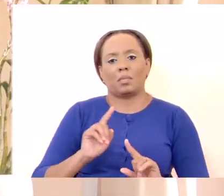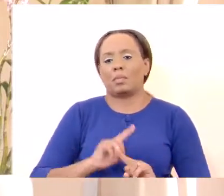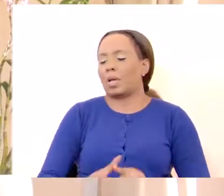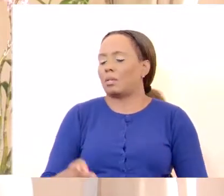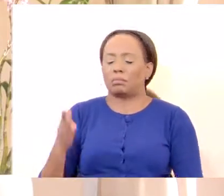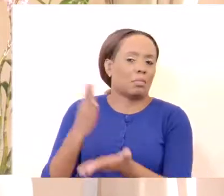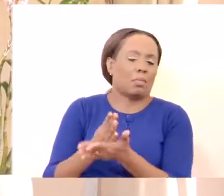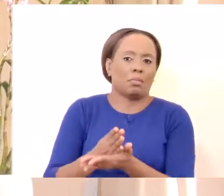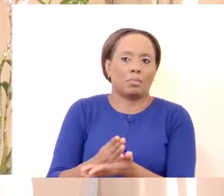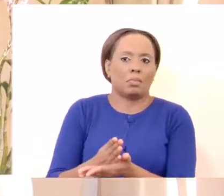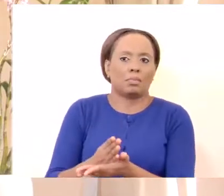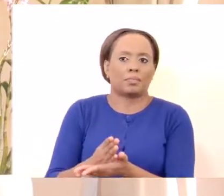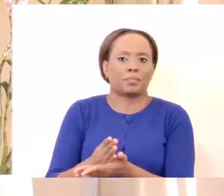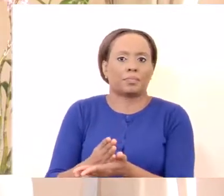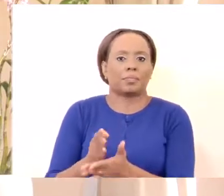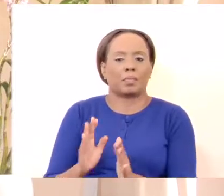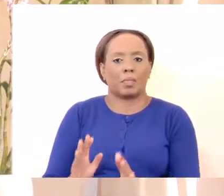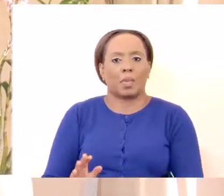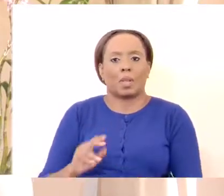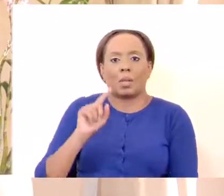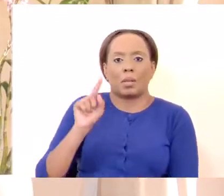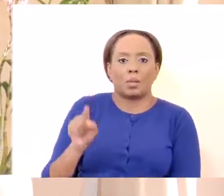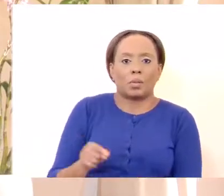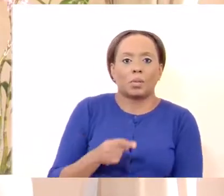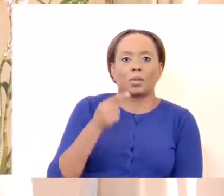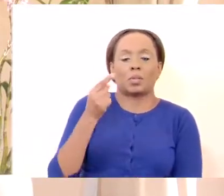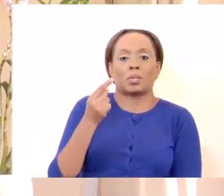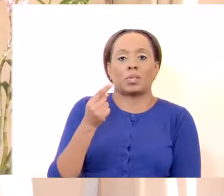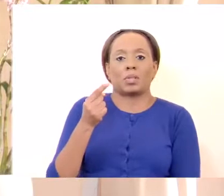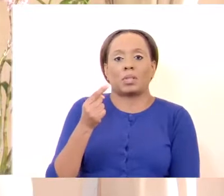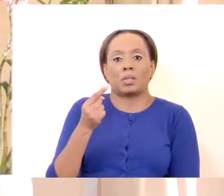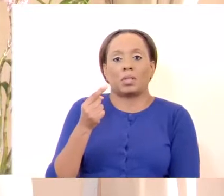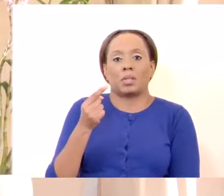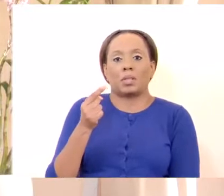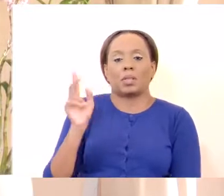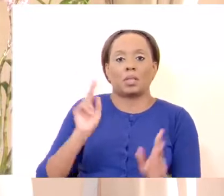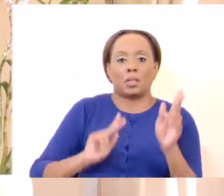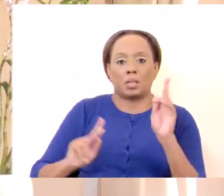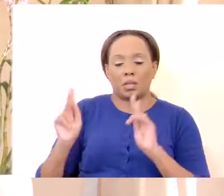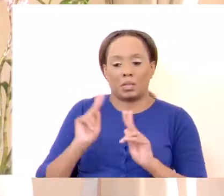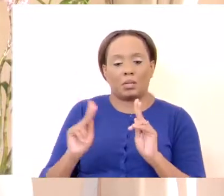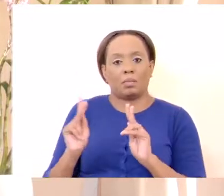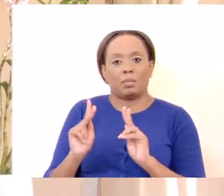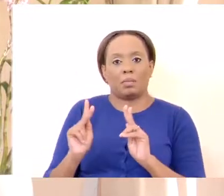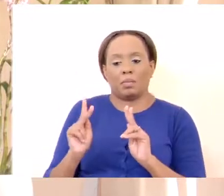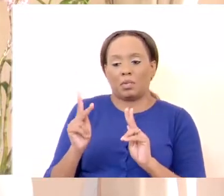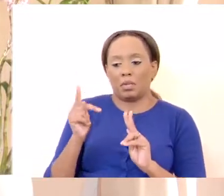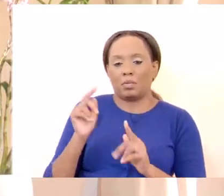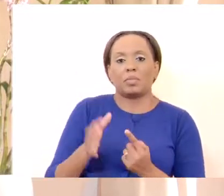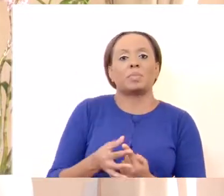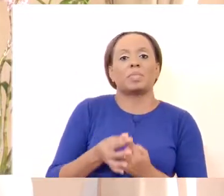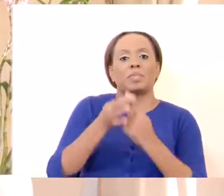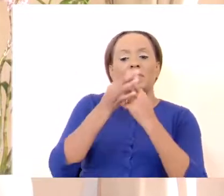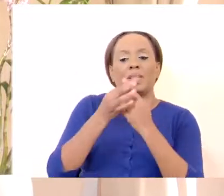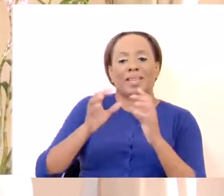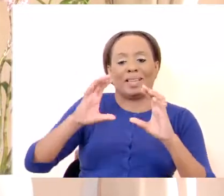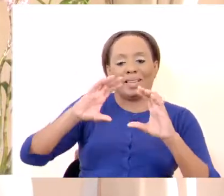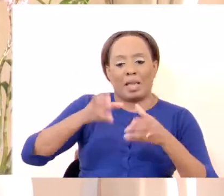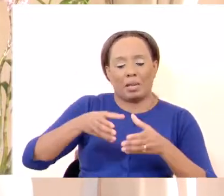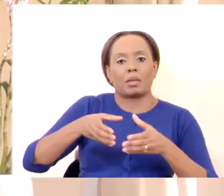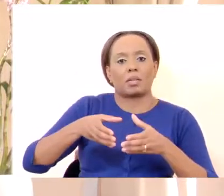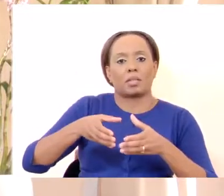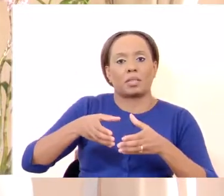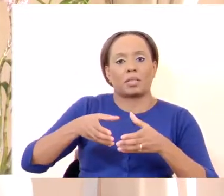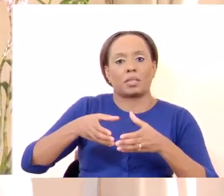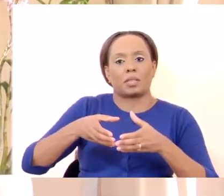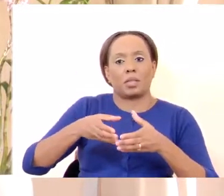and an instruction was issued that only the persons in the categories that we have indicated will be